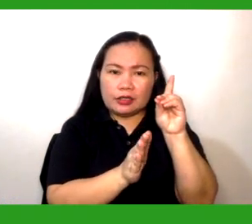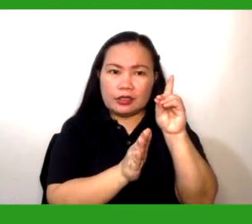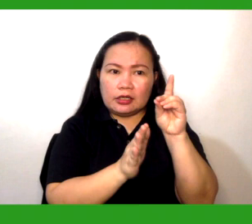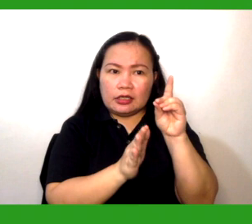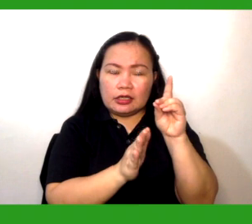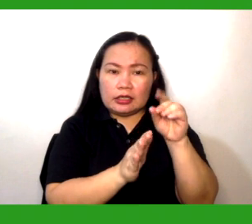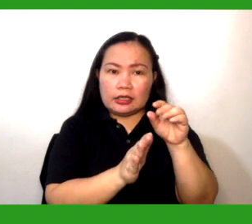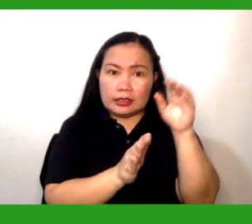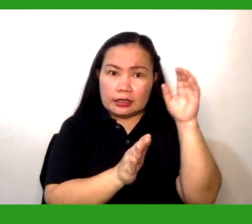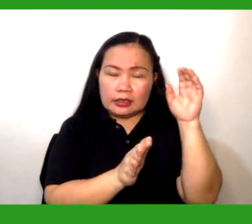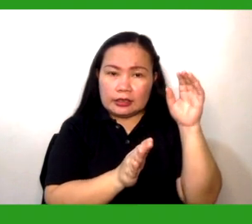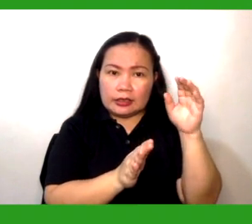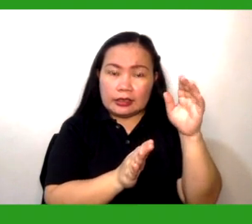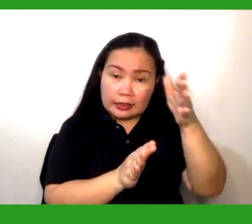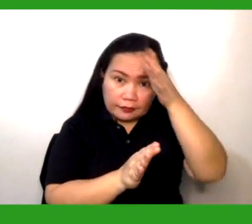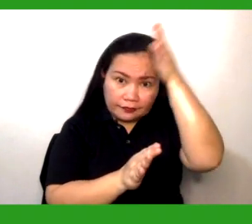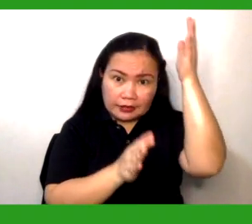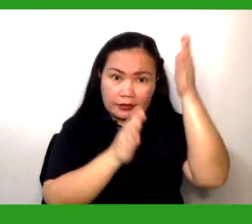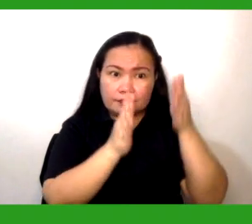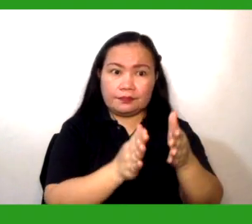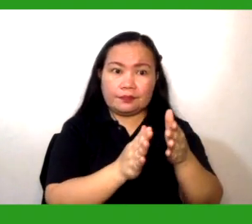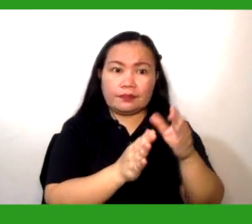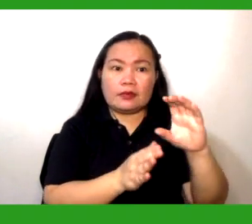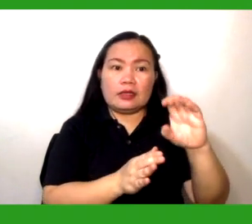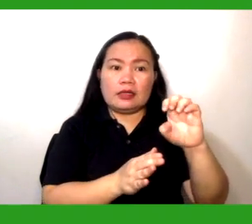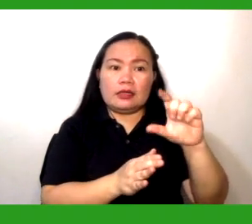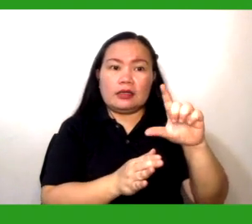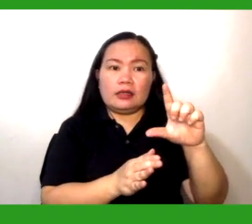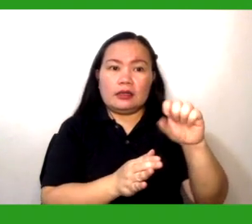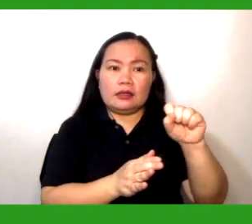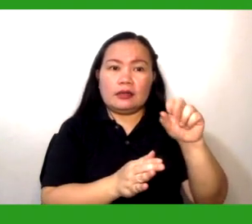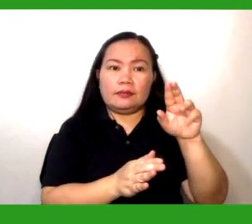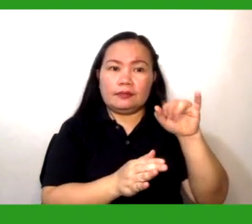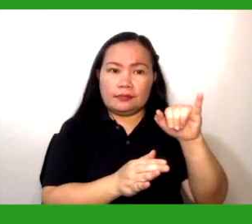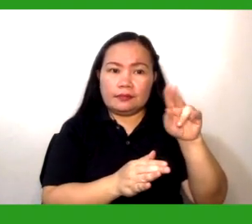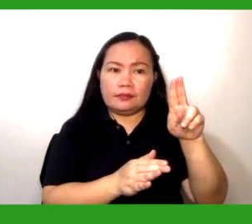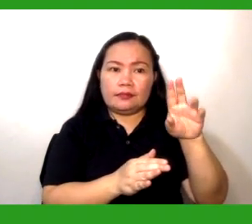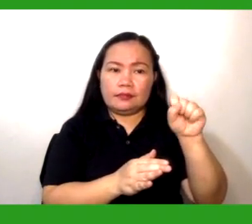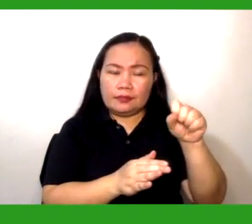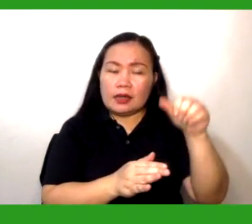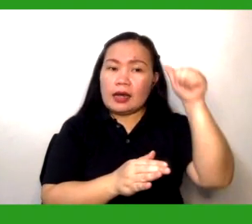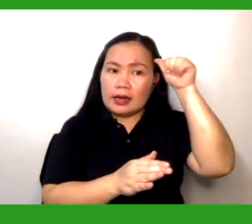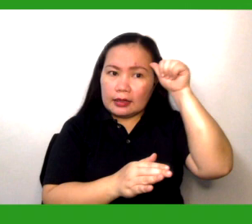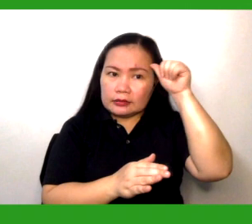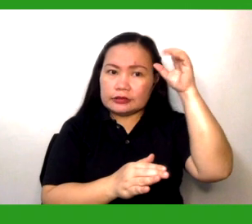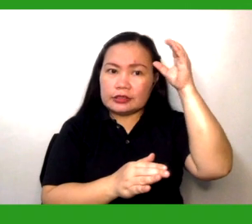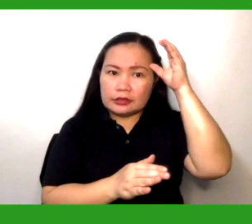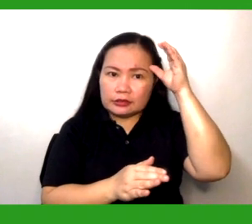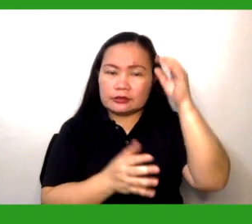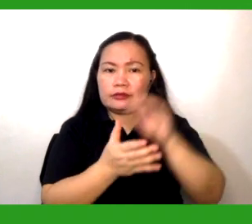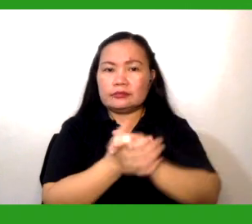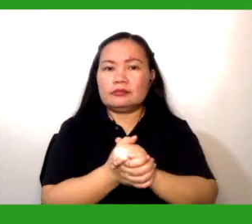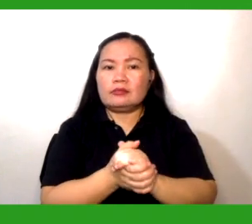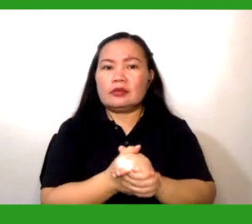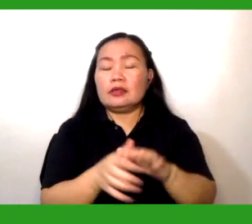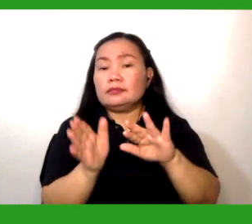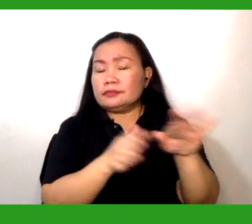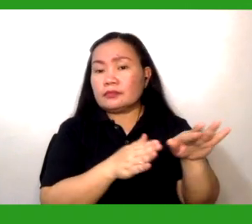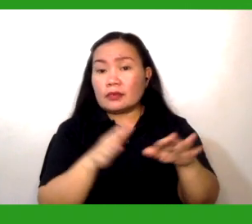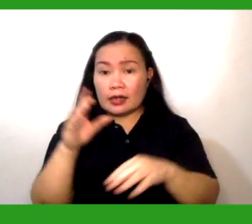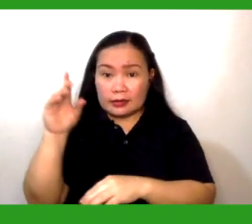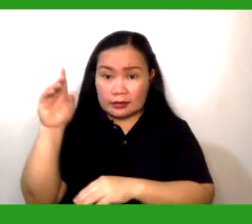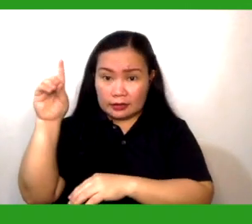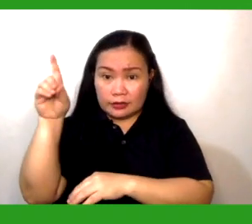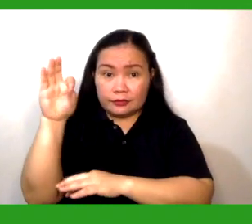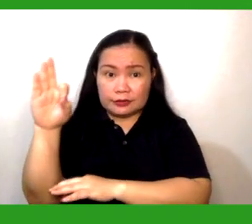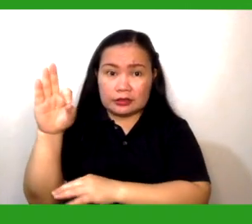discover, yung inventor. Okay? So, it is named after ANHS-Celsius. Well, this one, it is named